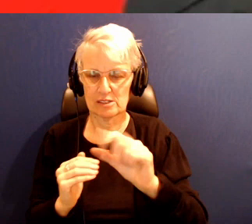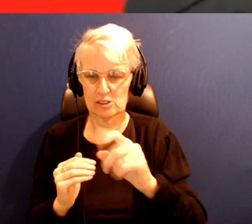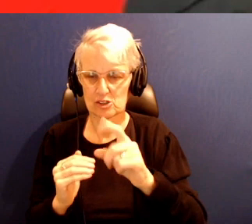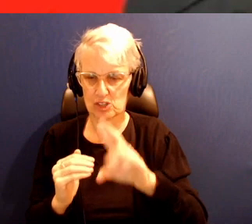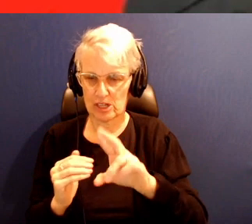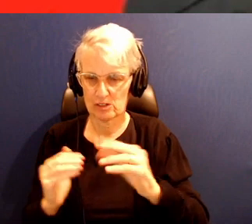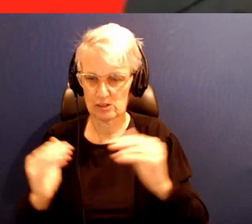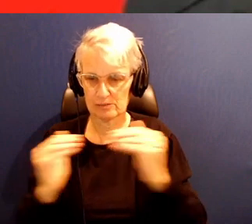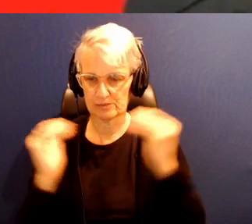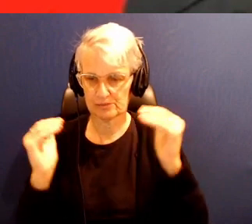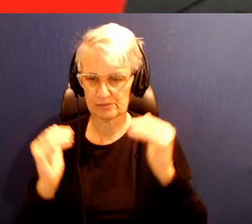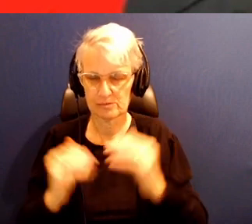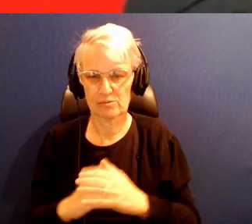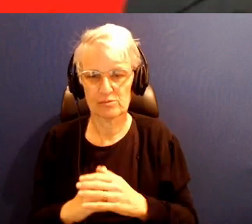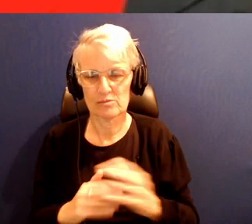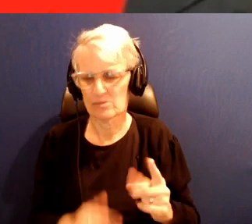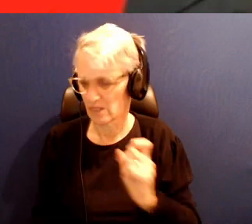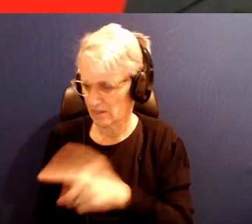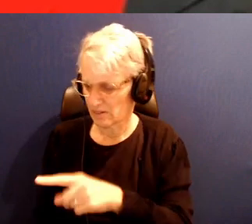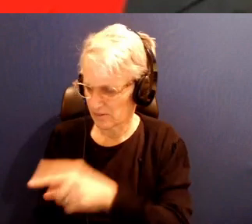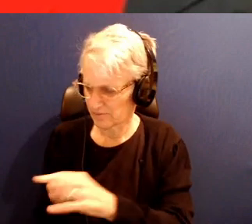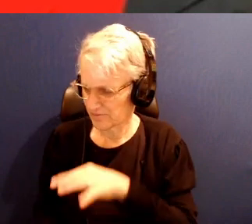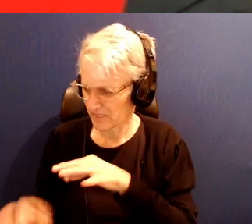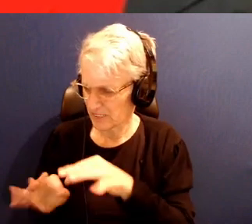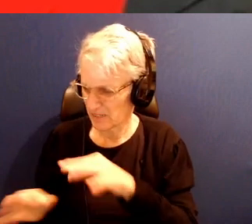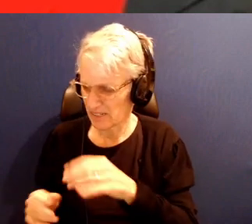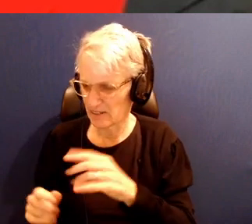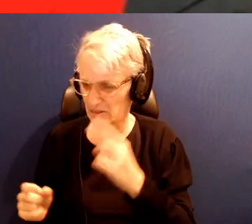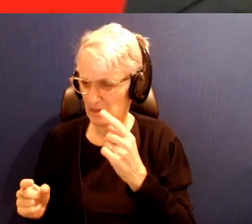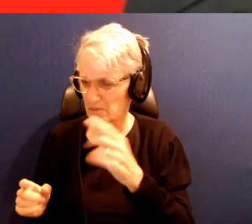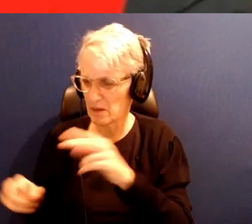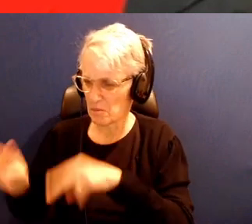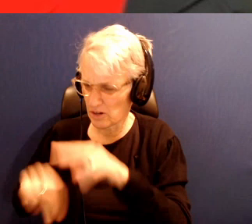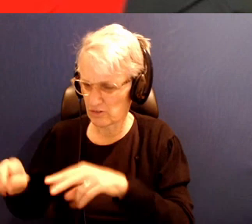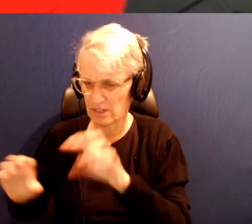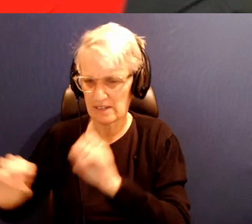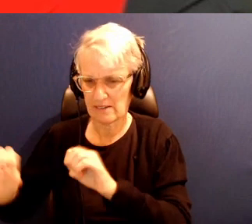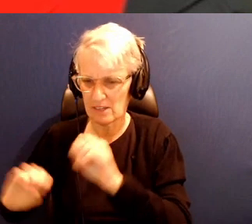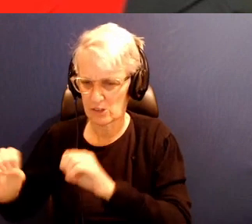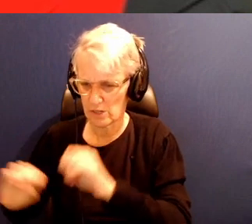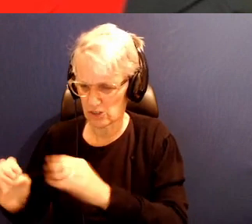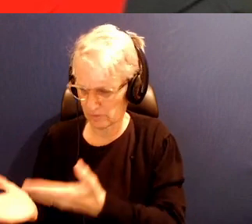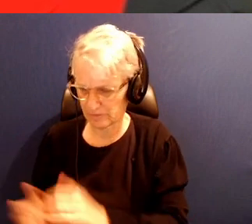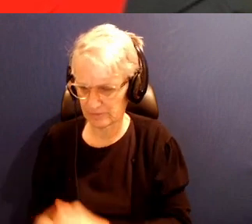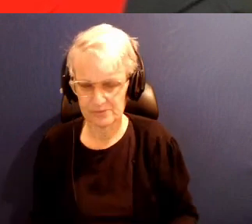sensitive participation. Ariel, can you please speak on monitoring and evaluation?